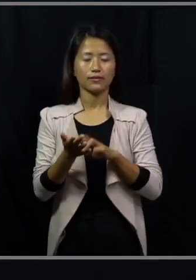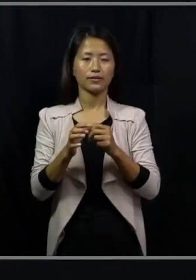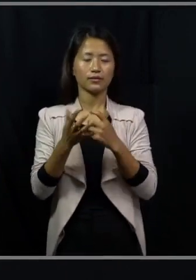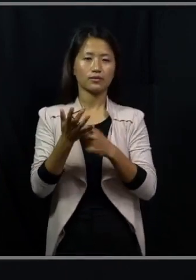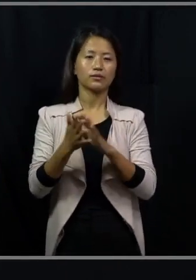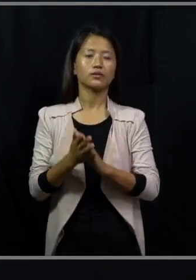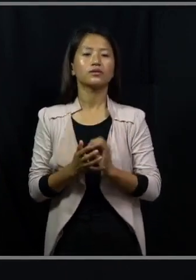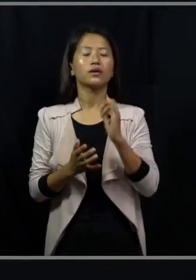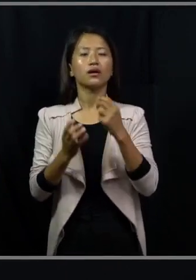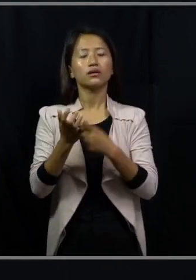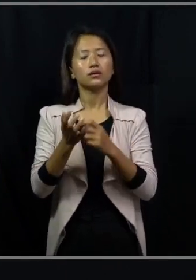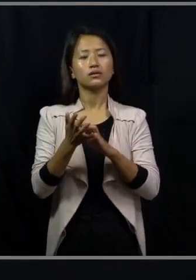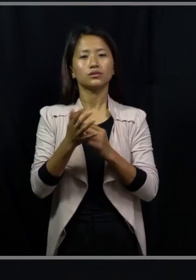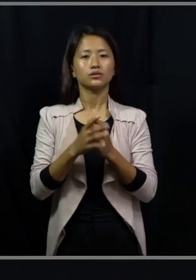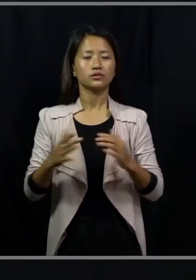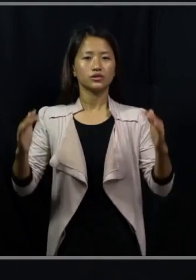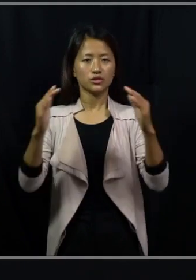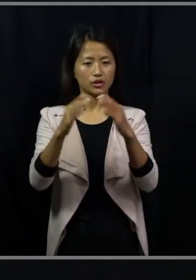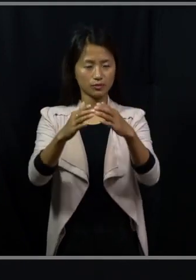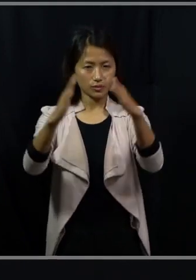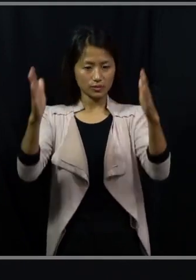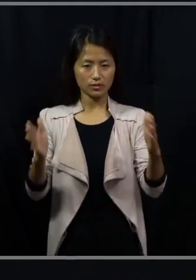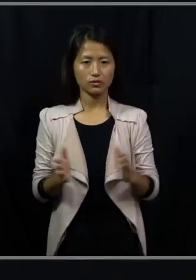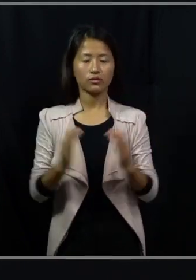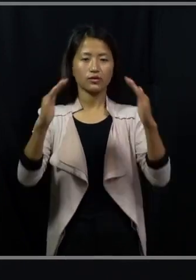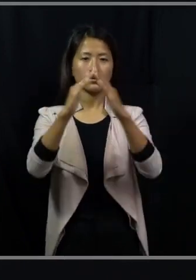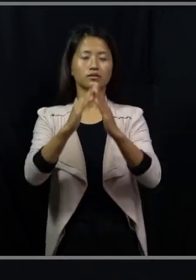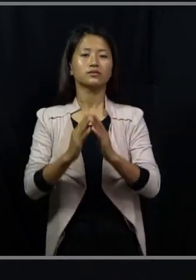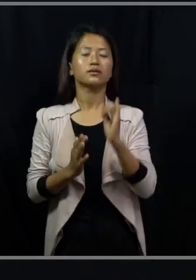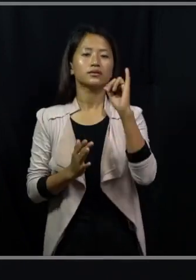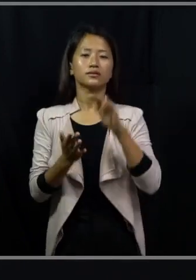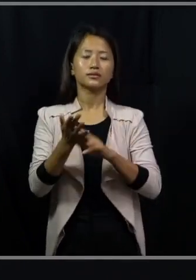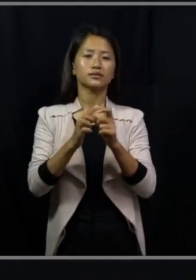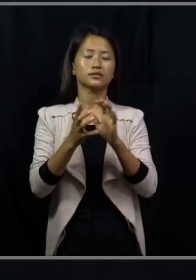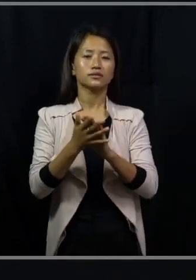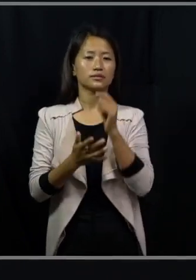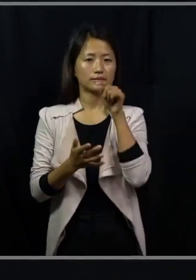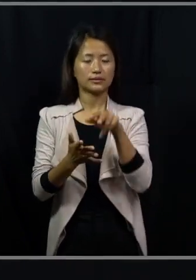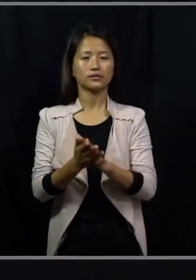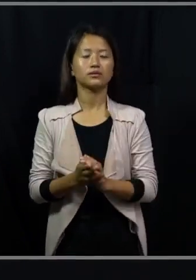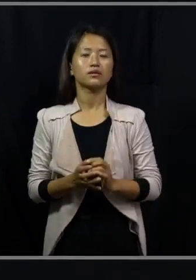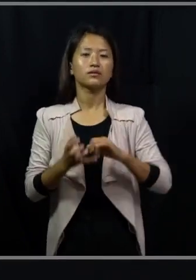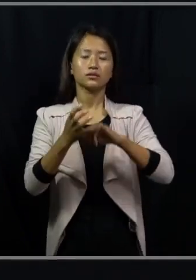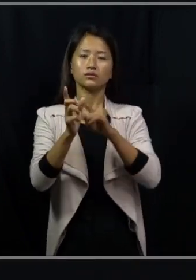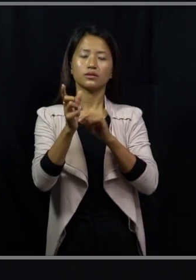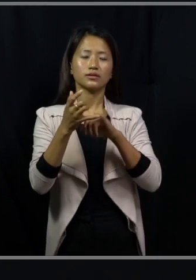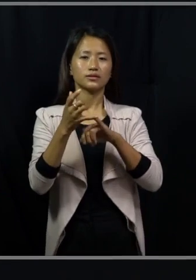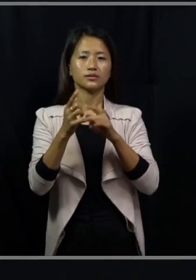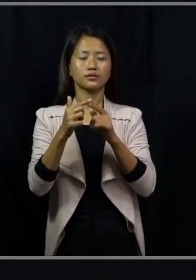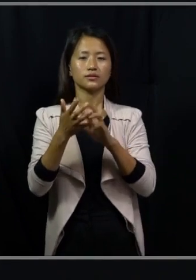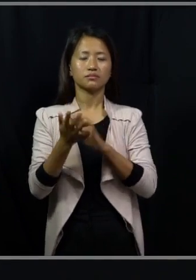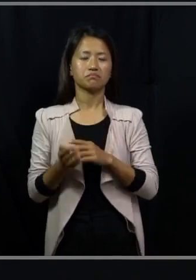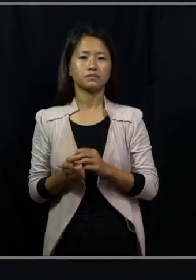streets and the irregular shapes of the house, it also indicates that there was no system of